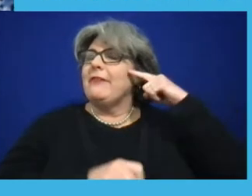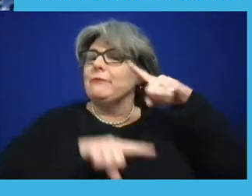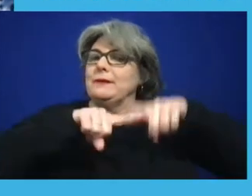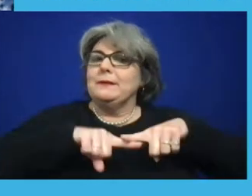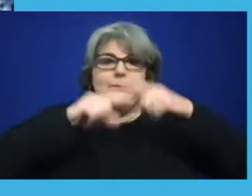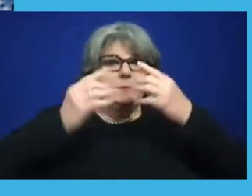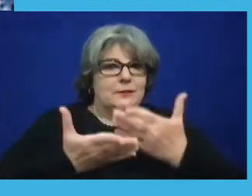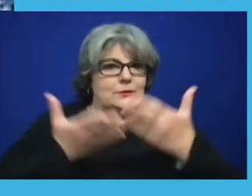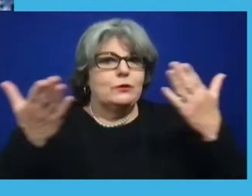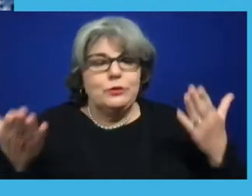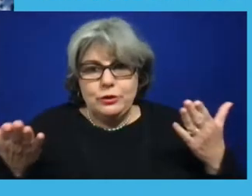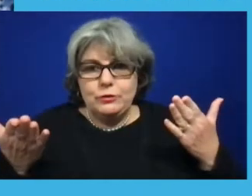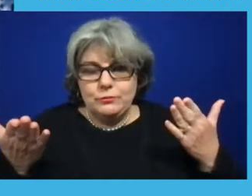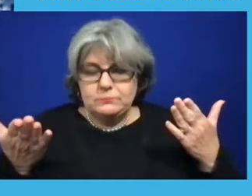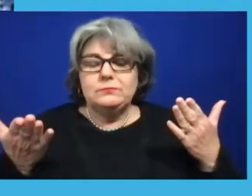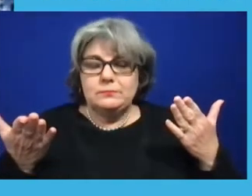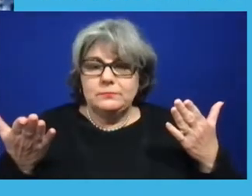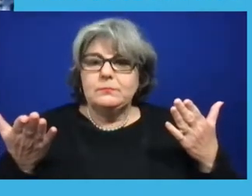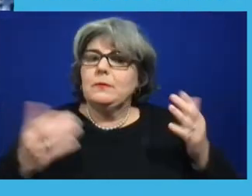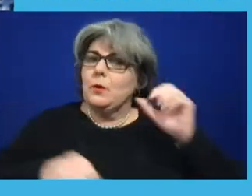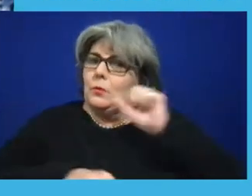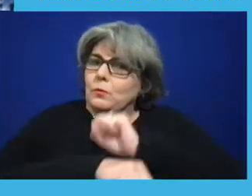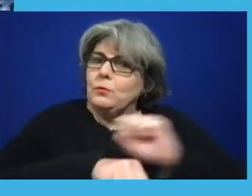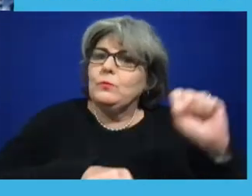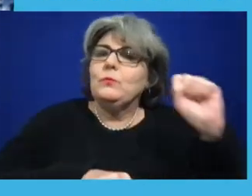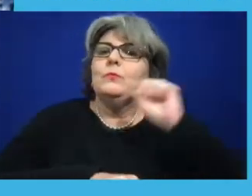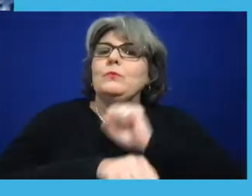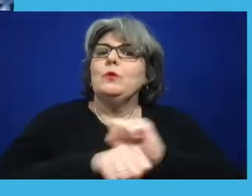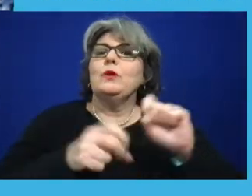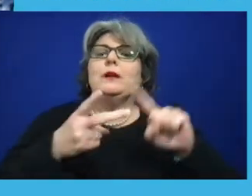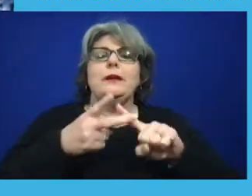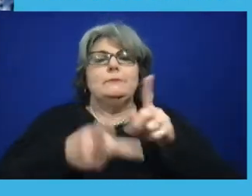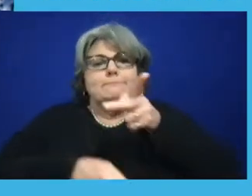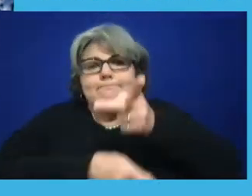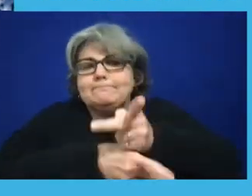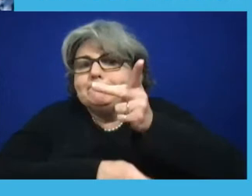Democracy is not self-executing. It depends on us